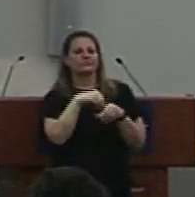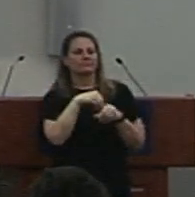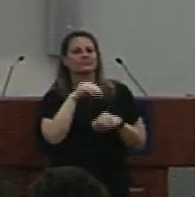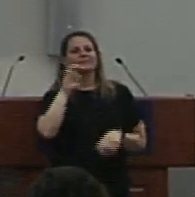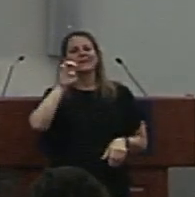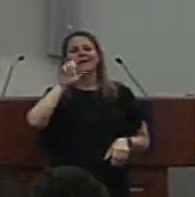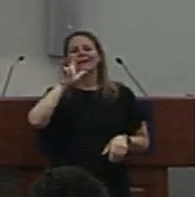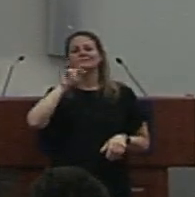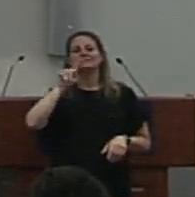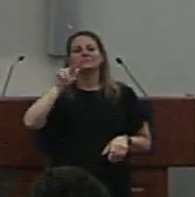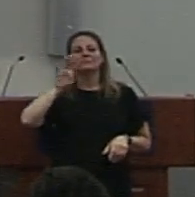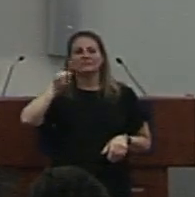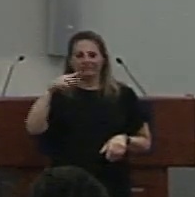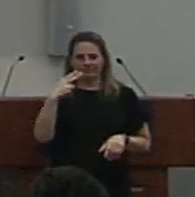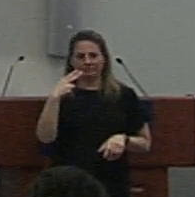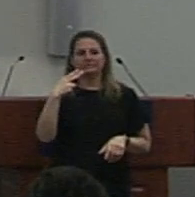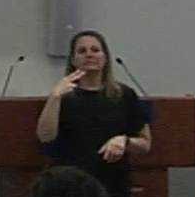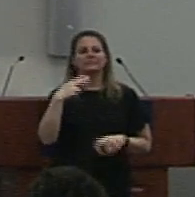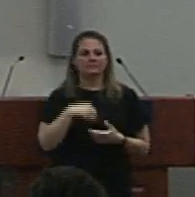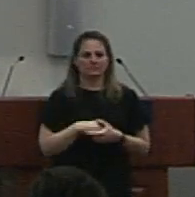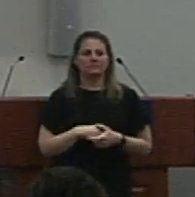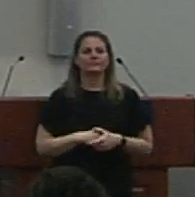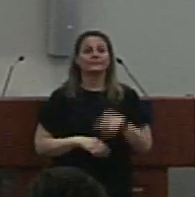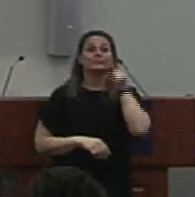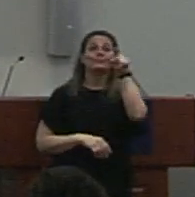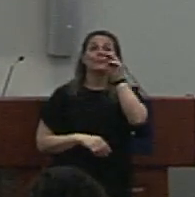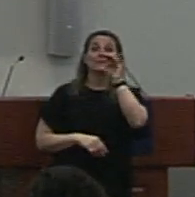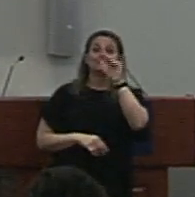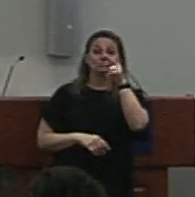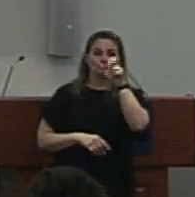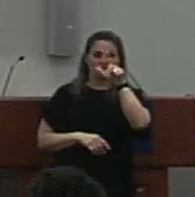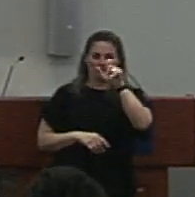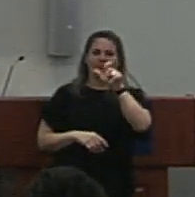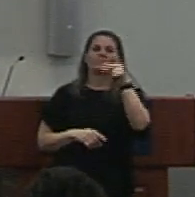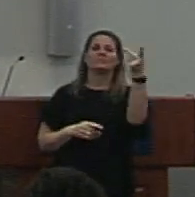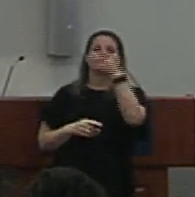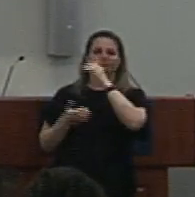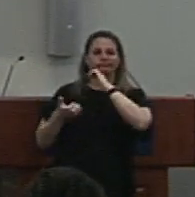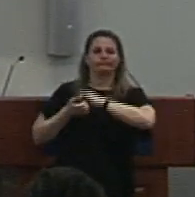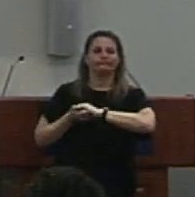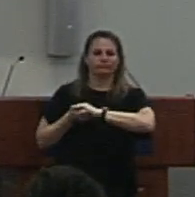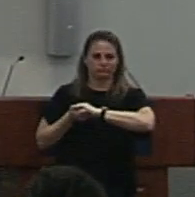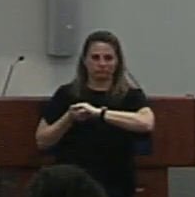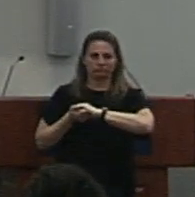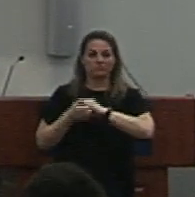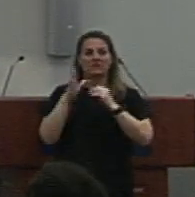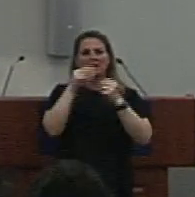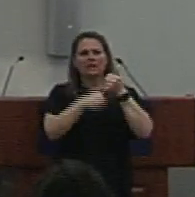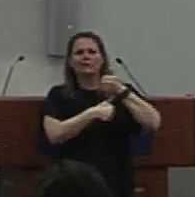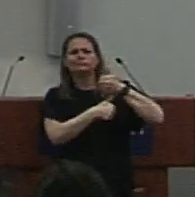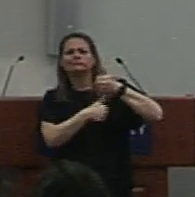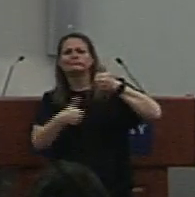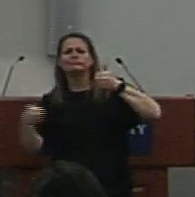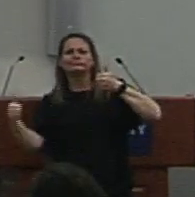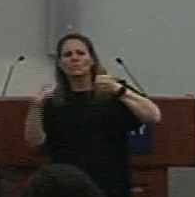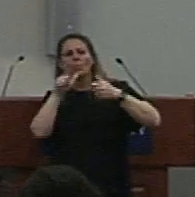the RTAG. There's a subcommittee that deals specifically with the ride, and I'm happy